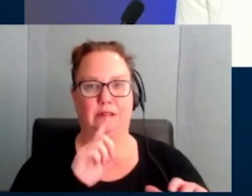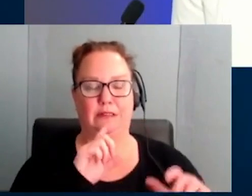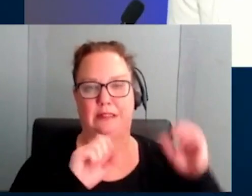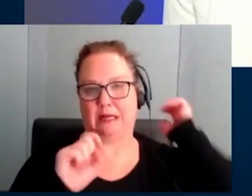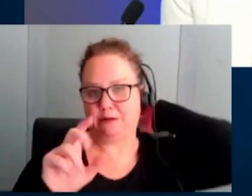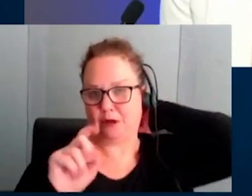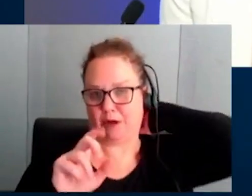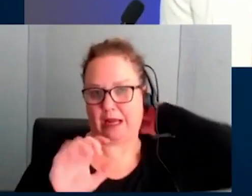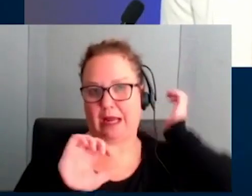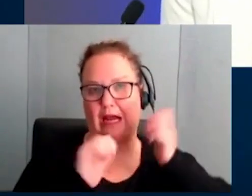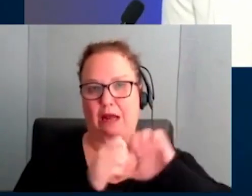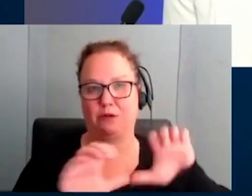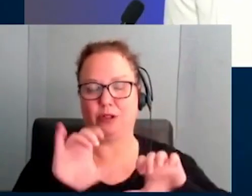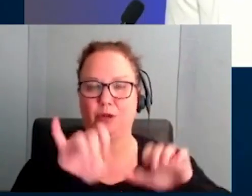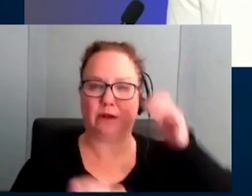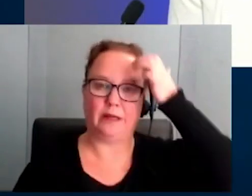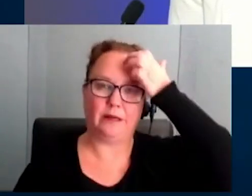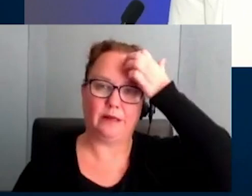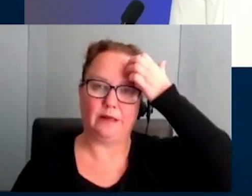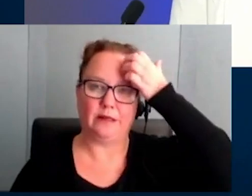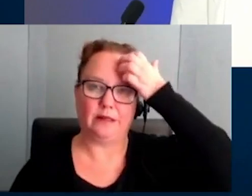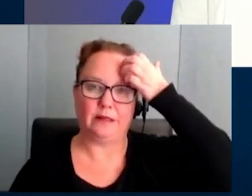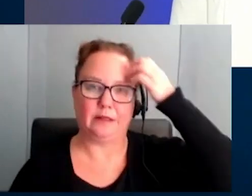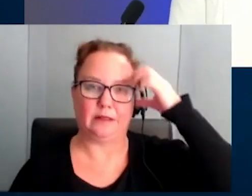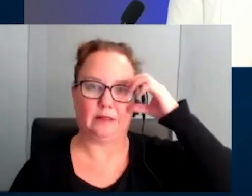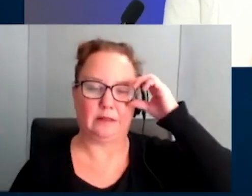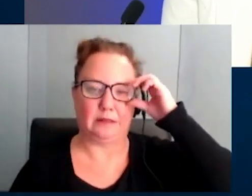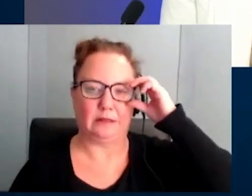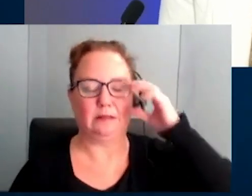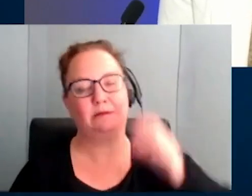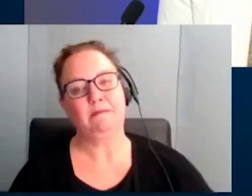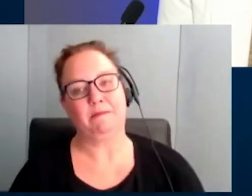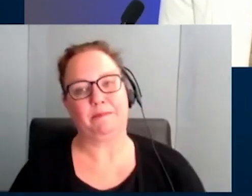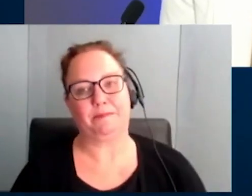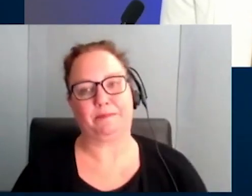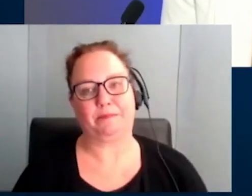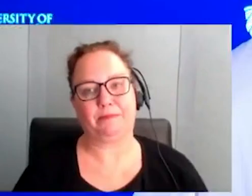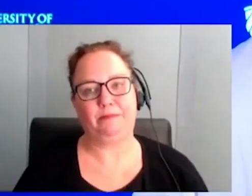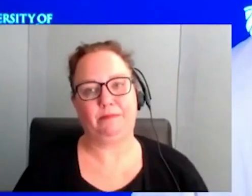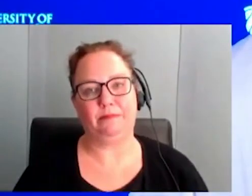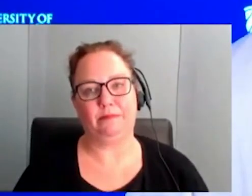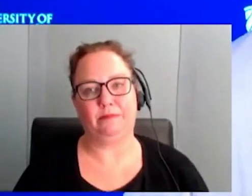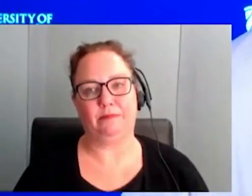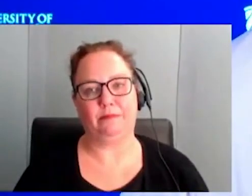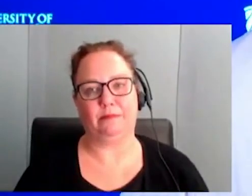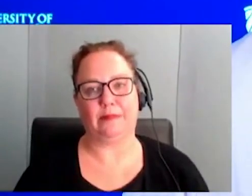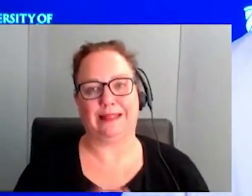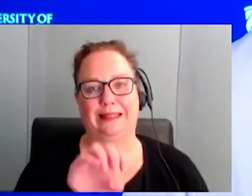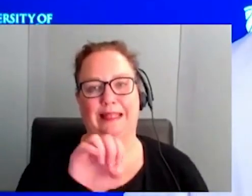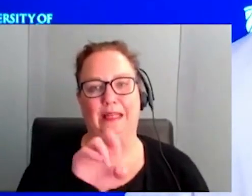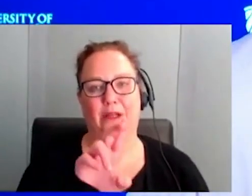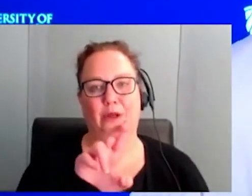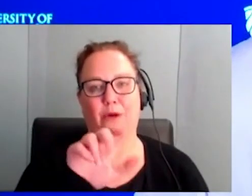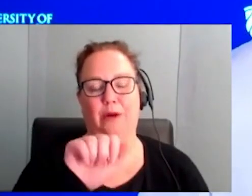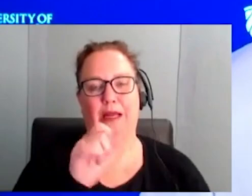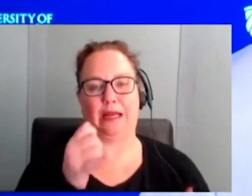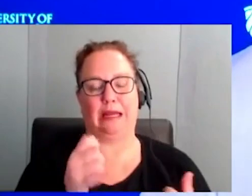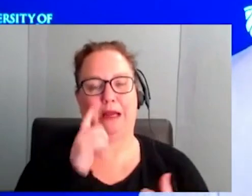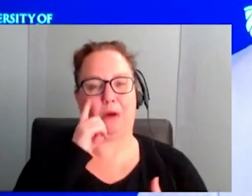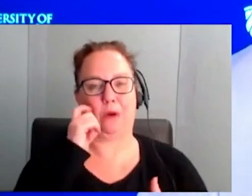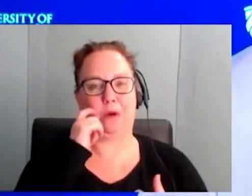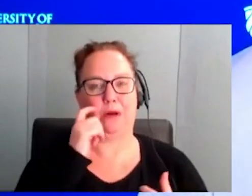would she go about doing that? It's really against the EUA right now. I suspect that